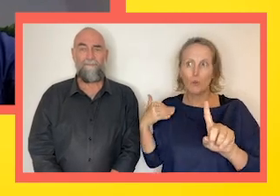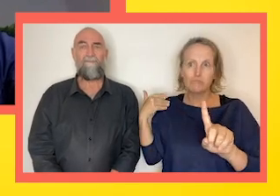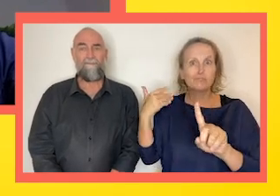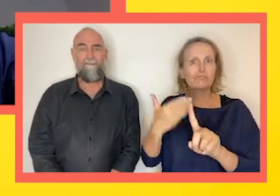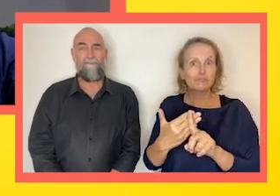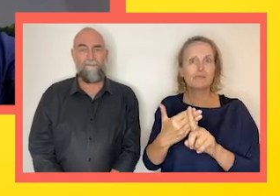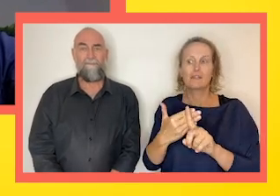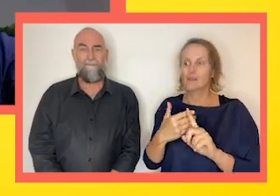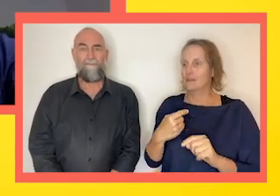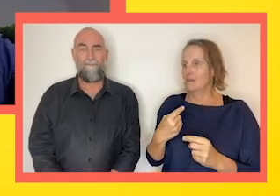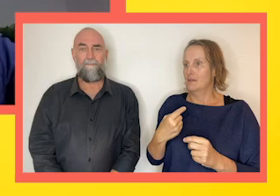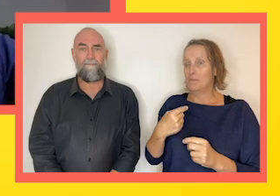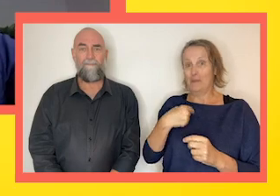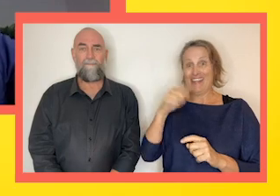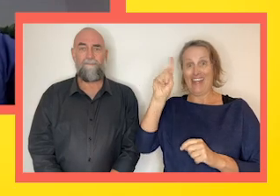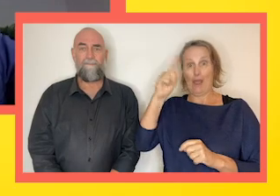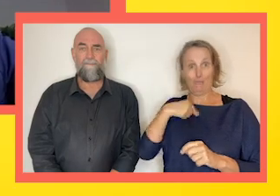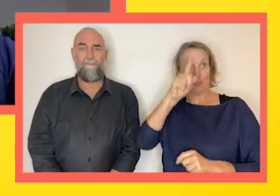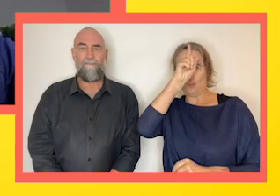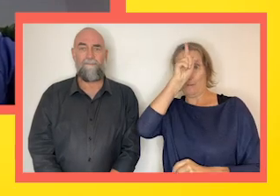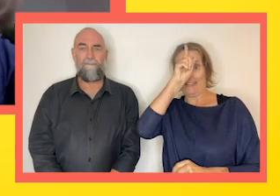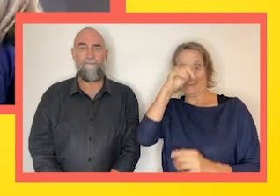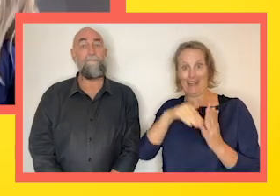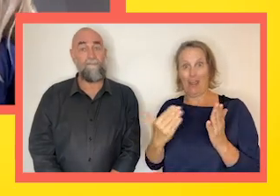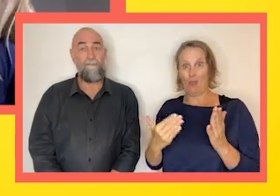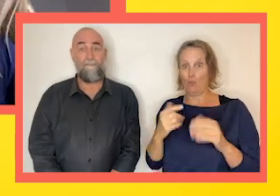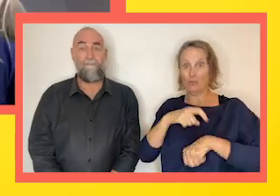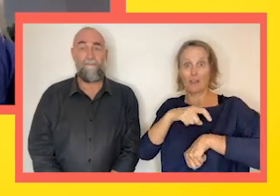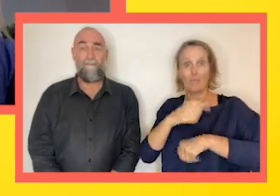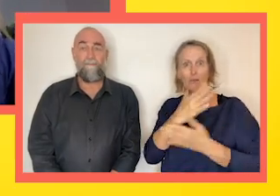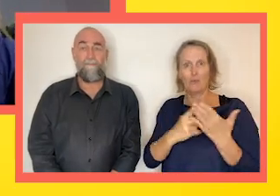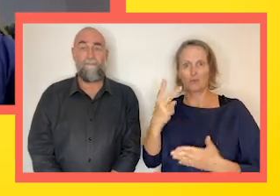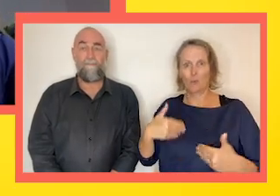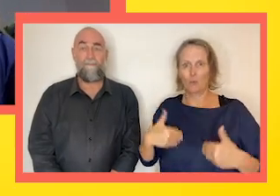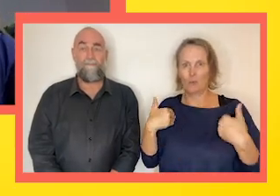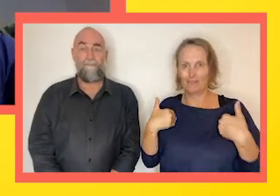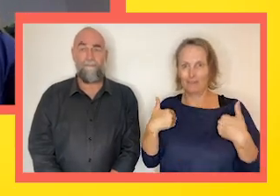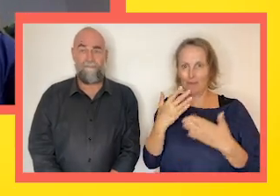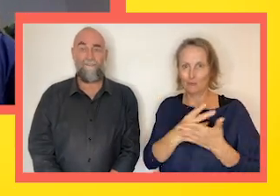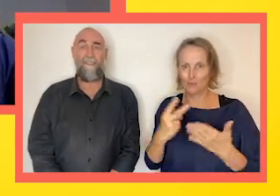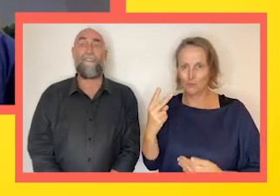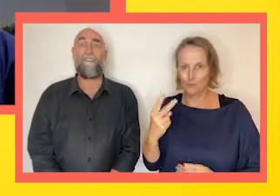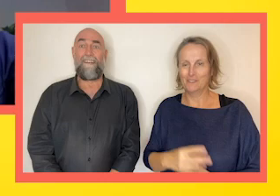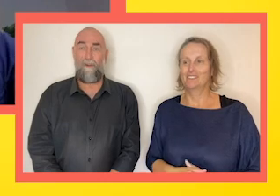Tokyo, but I'm currently in Germany, so it's 2:30 in the morning over here at the minute.